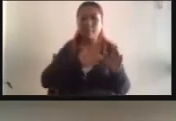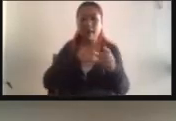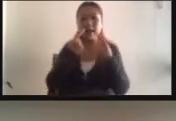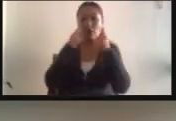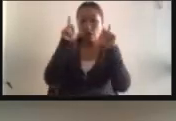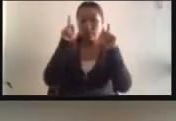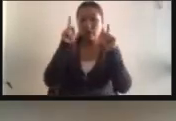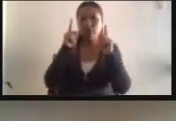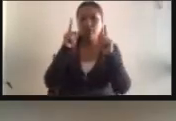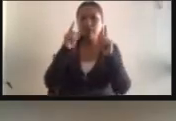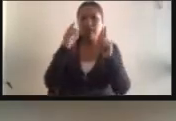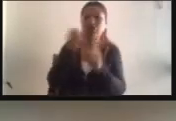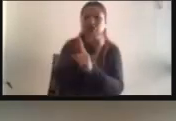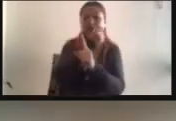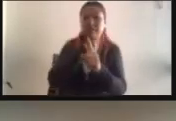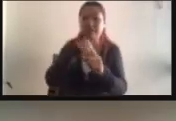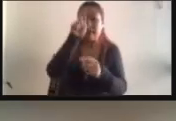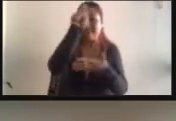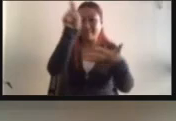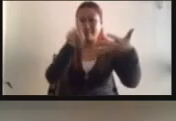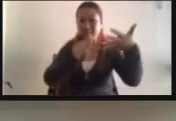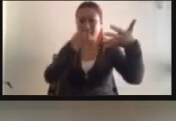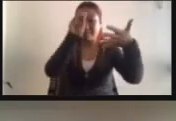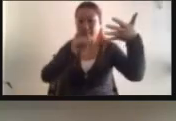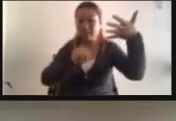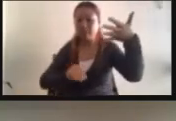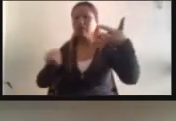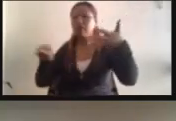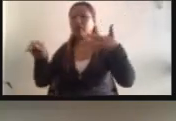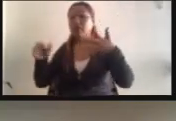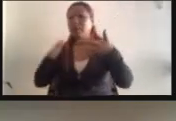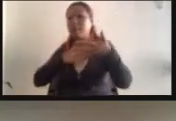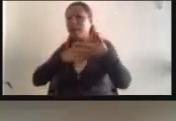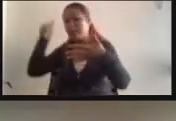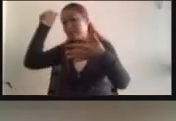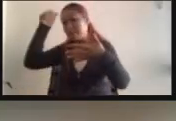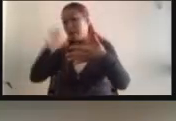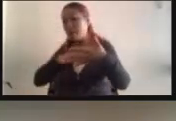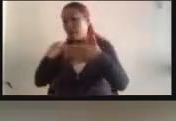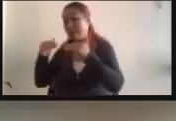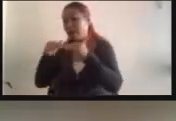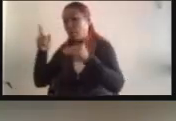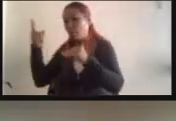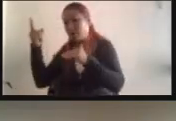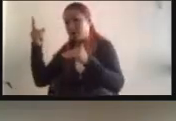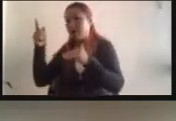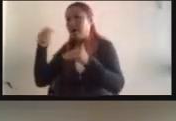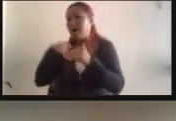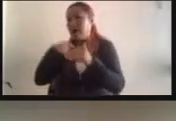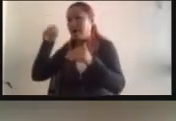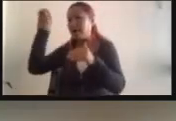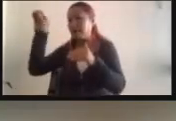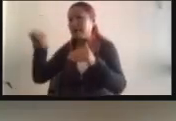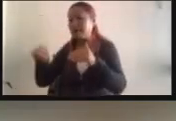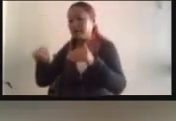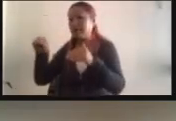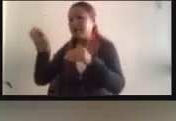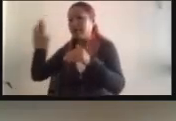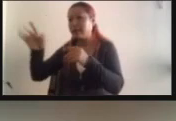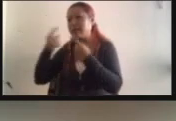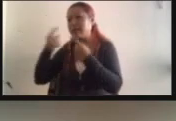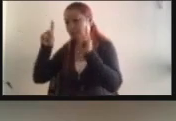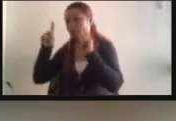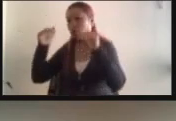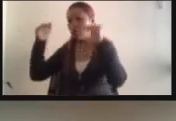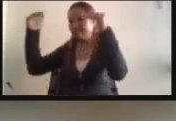achievements. And on the other side of the line, I wrote down one of my male peers' accomplishments and achievements. And we went down the list. In just about every